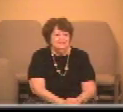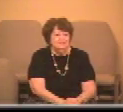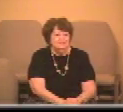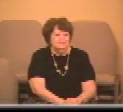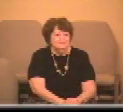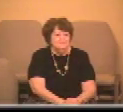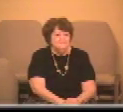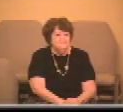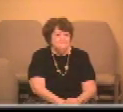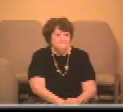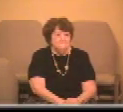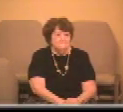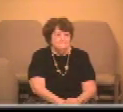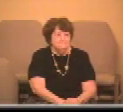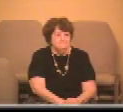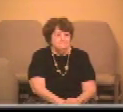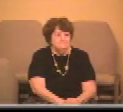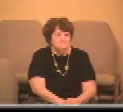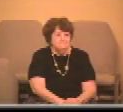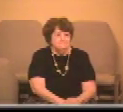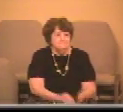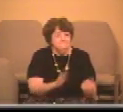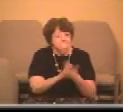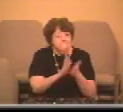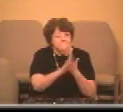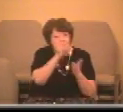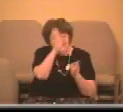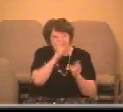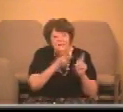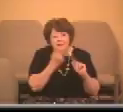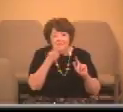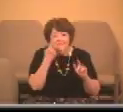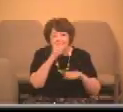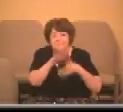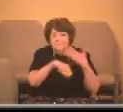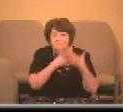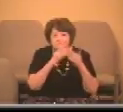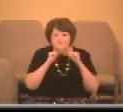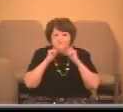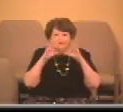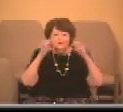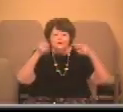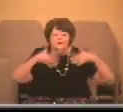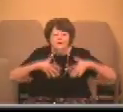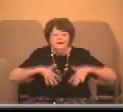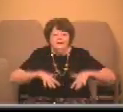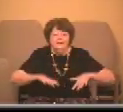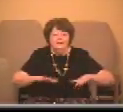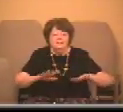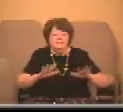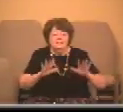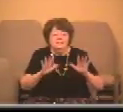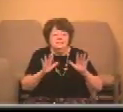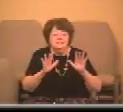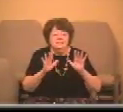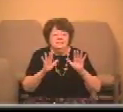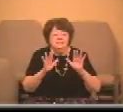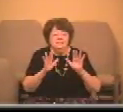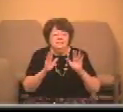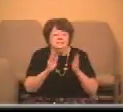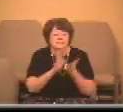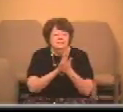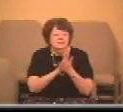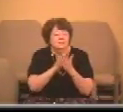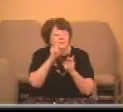Thank you, Michelle. Let's praise God. Praise God from whom all blessings